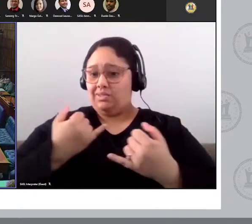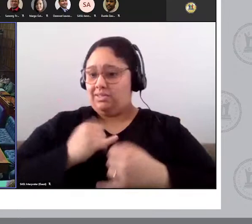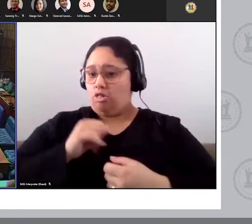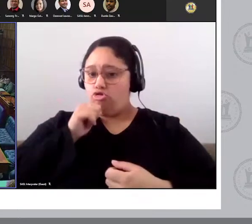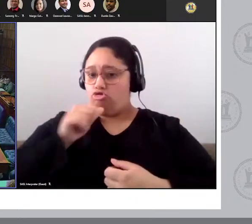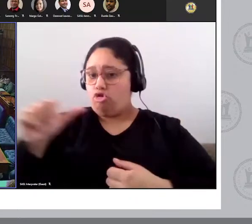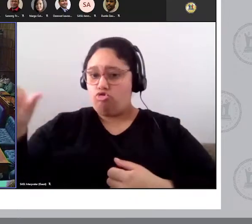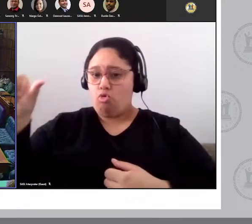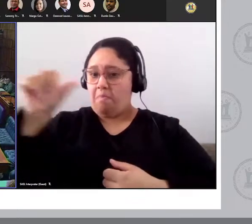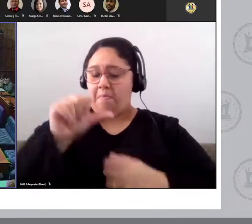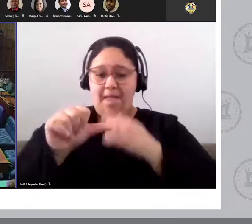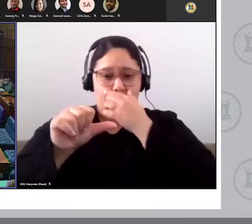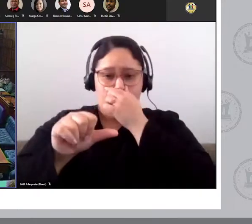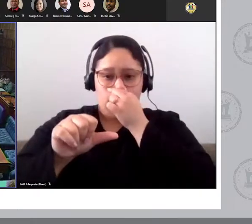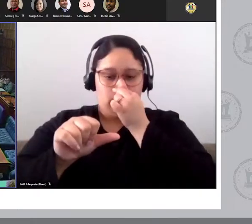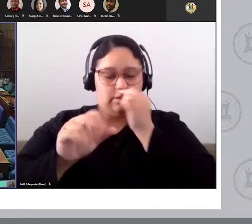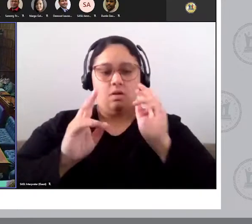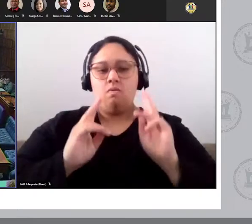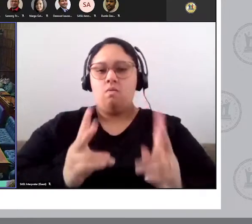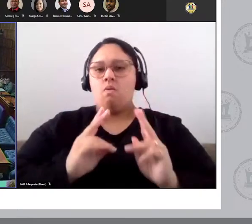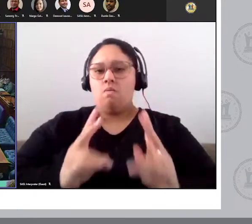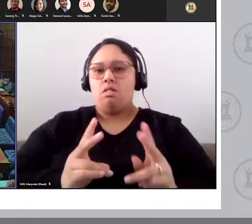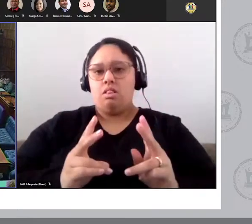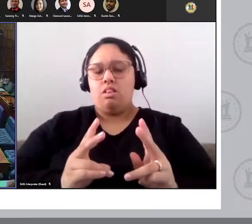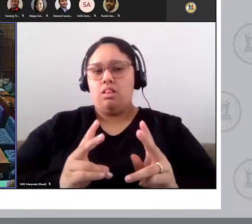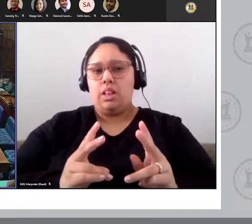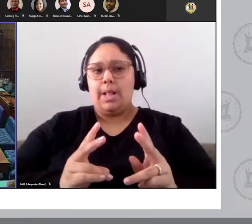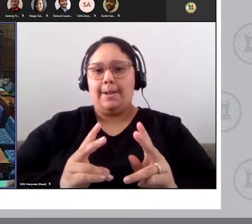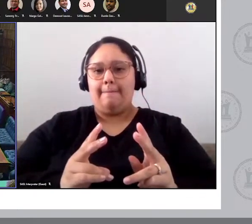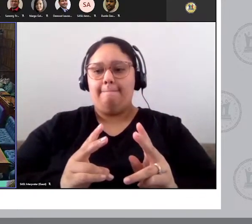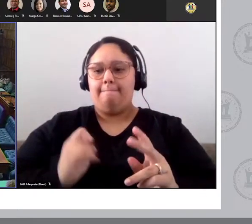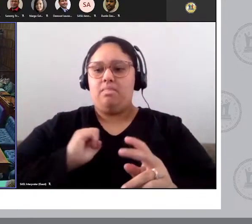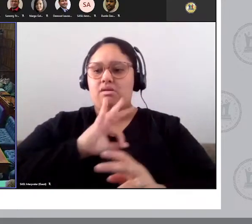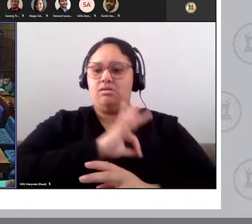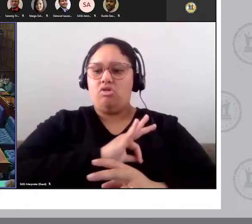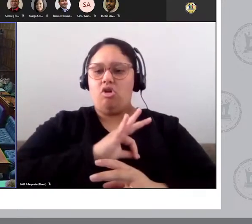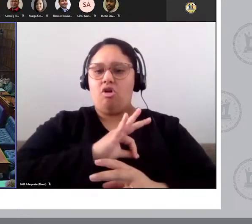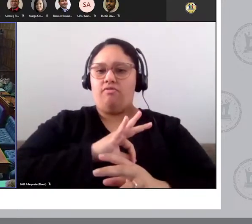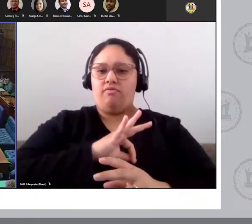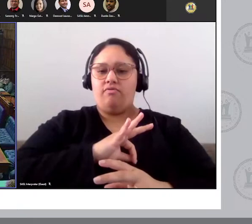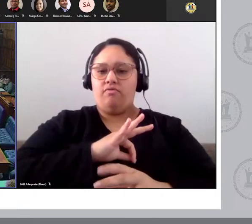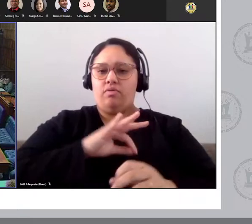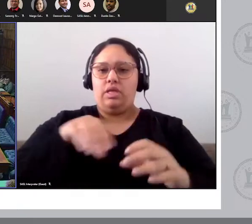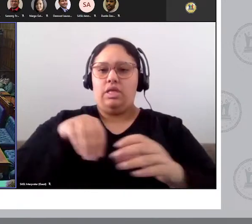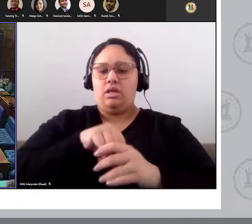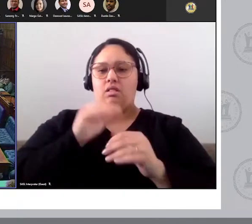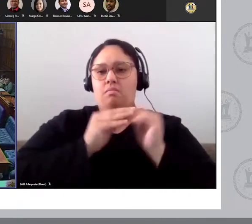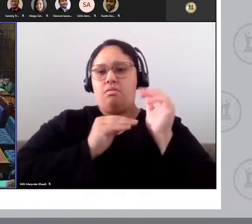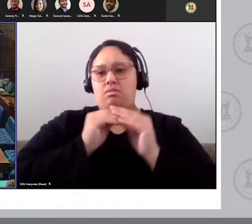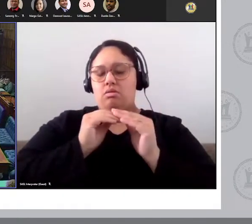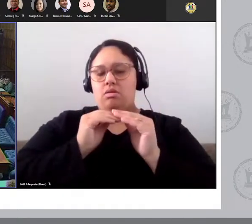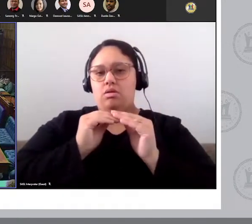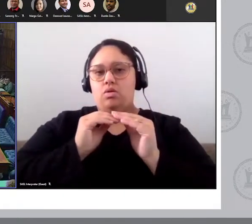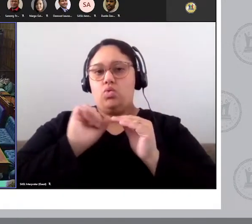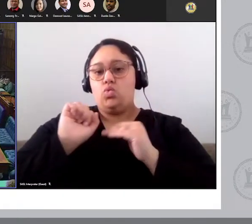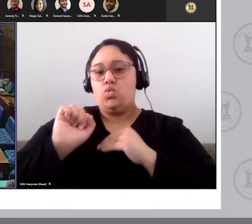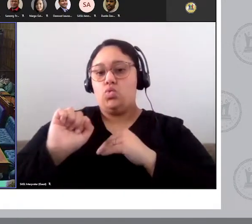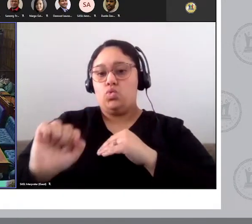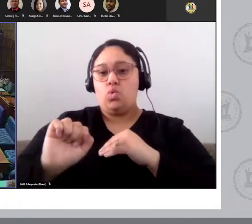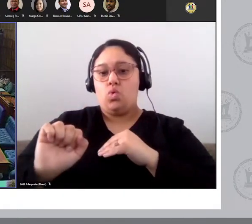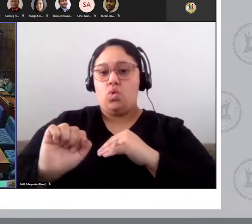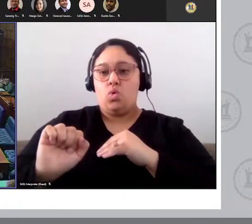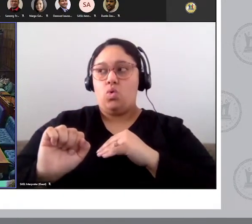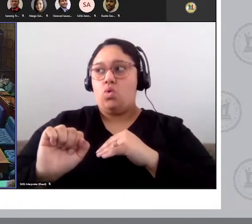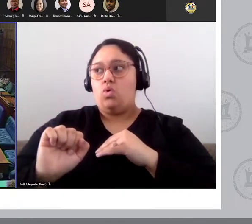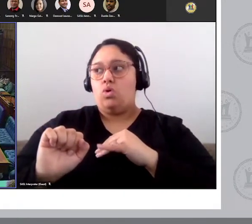not back to the normal of having the staff in the building. So do the